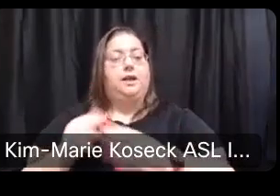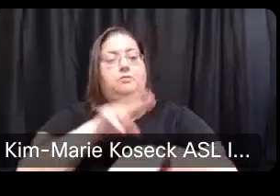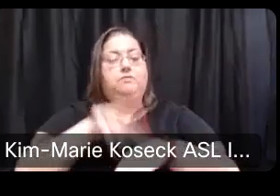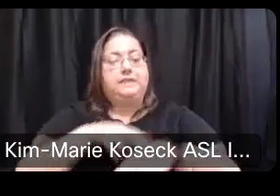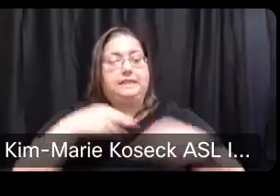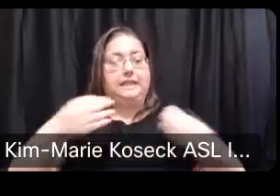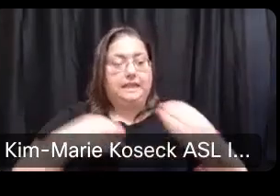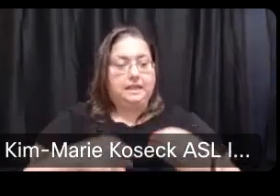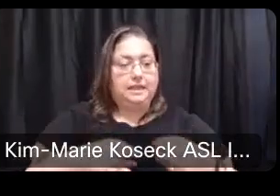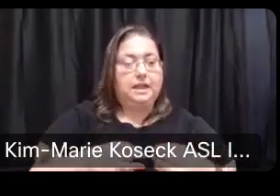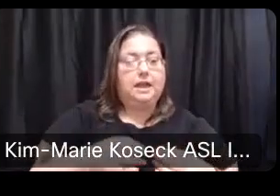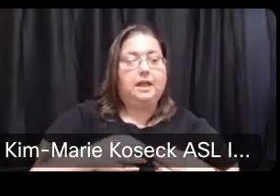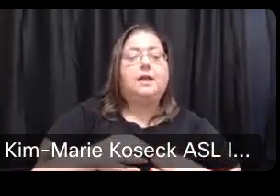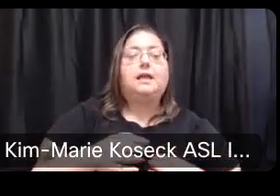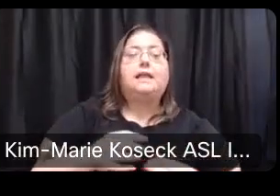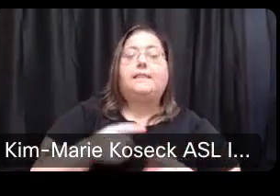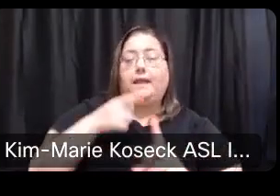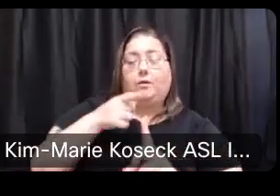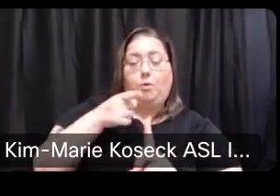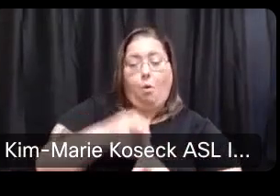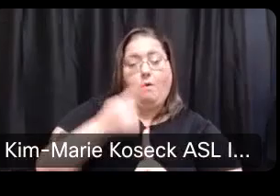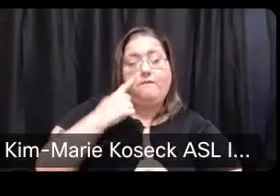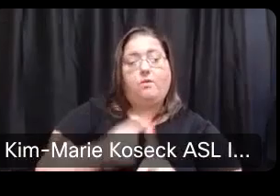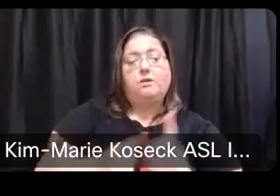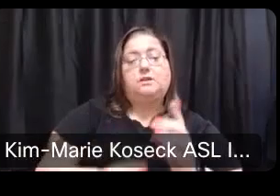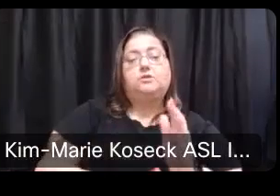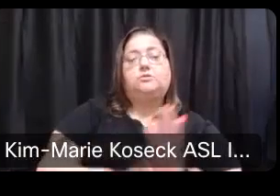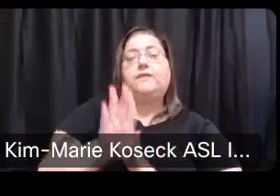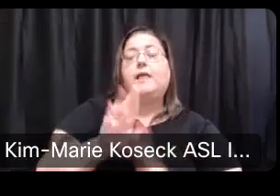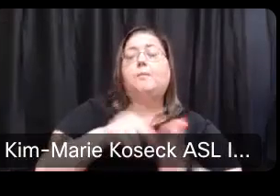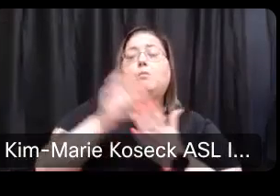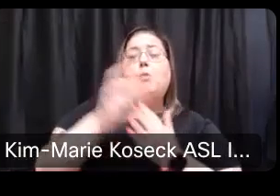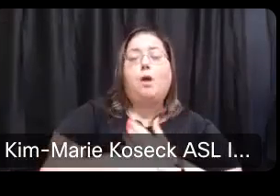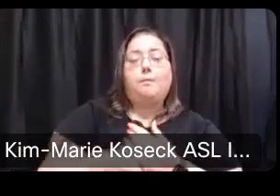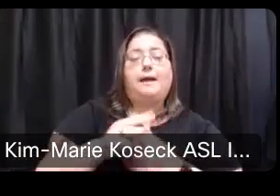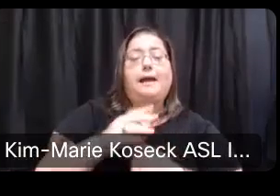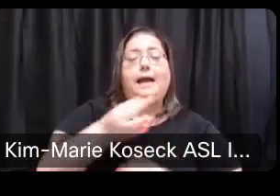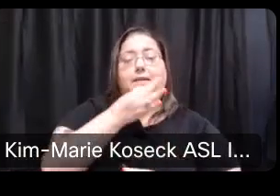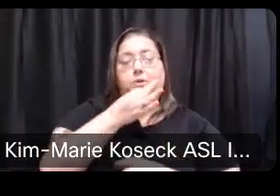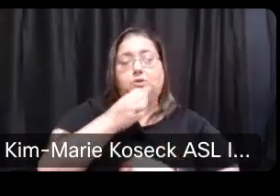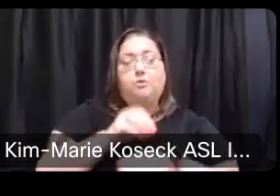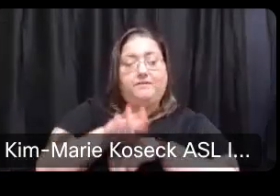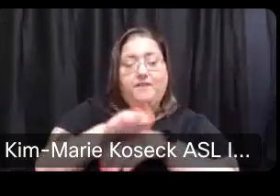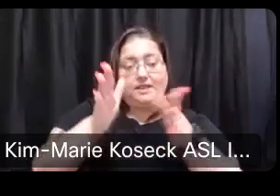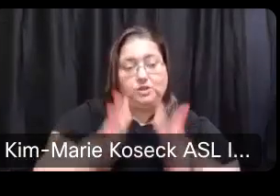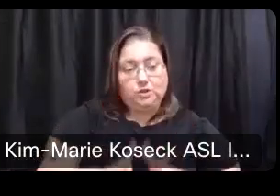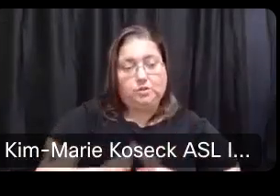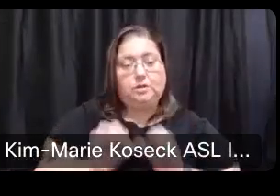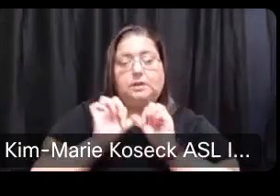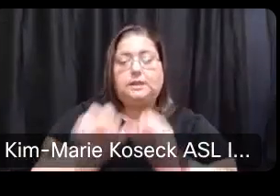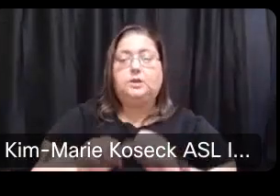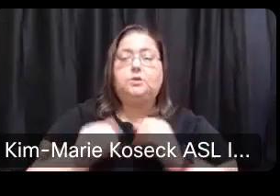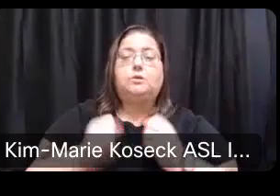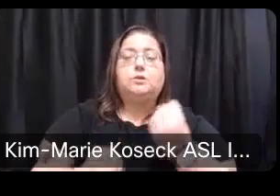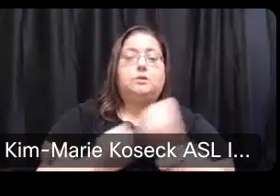the aim of this recommendation is to develop a program where experts or advisors provide ongoing support